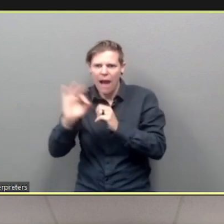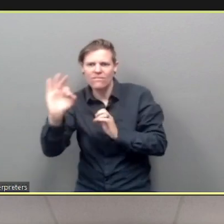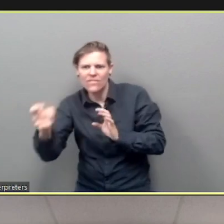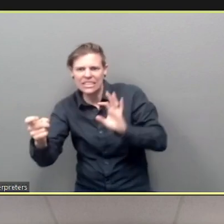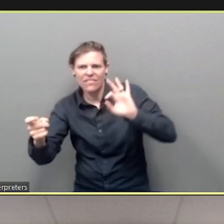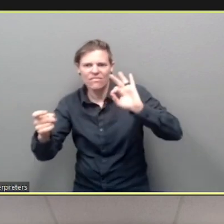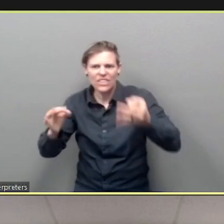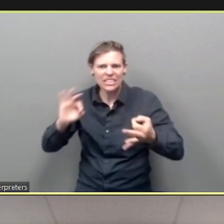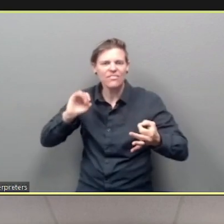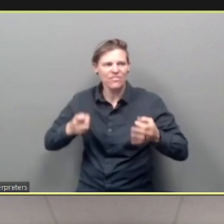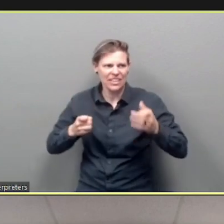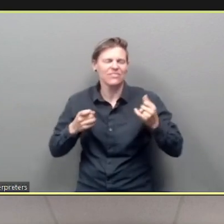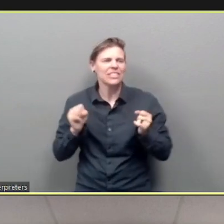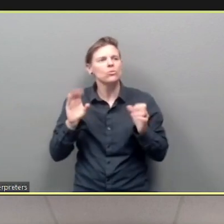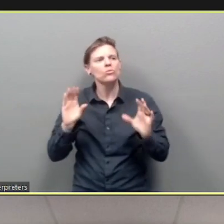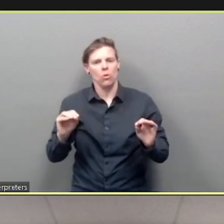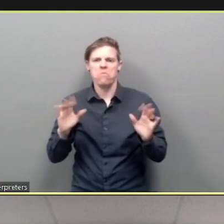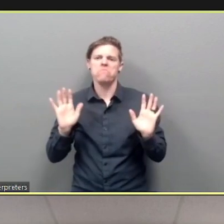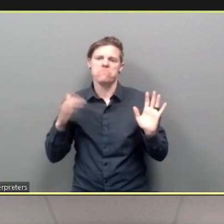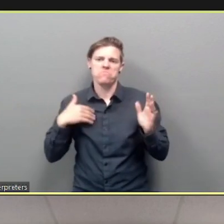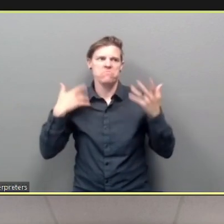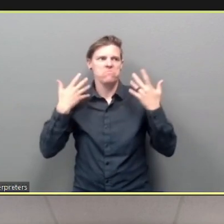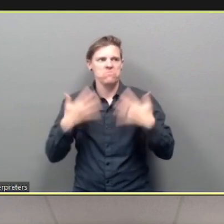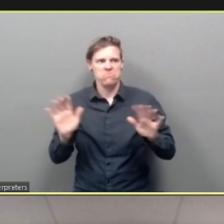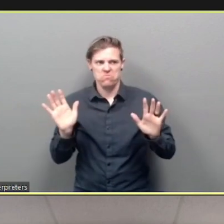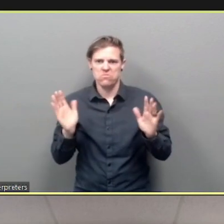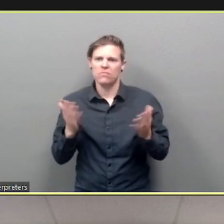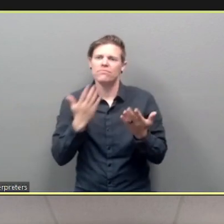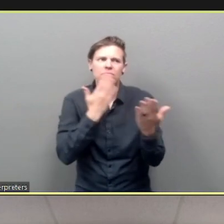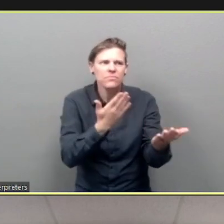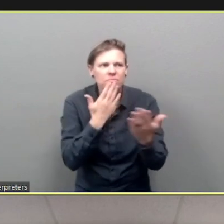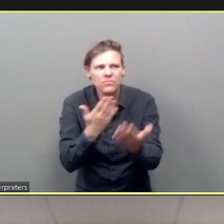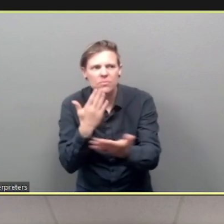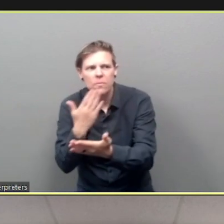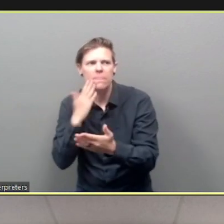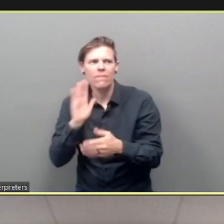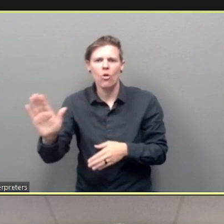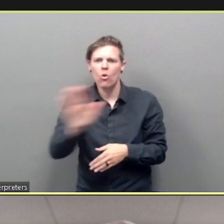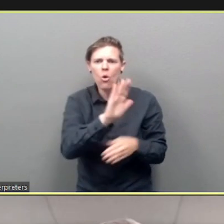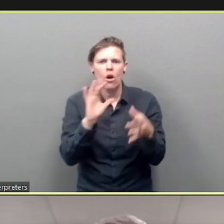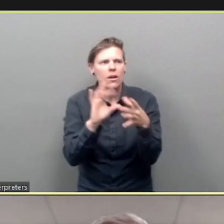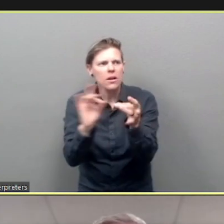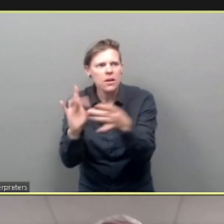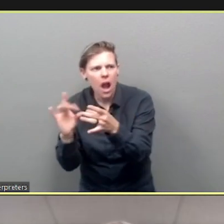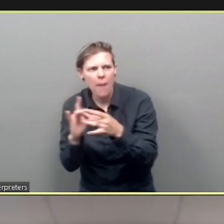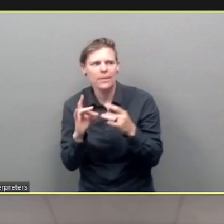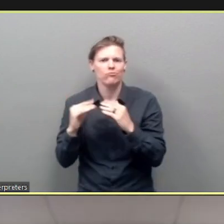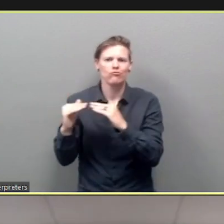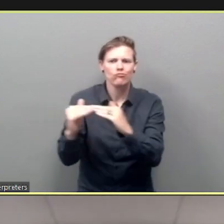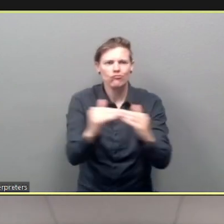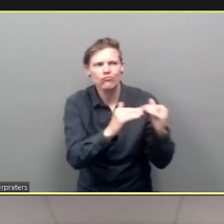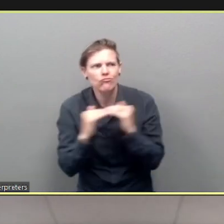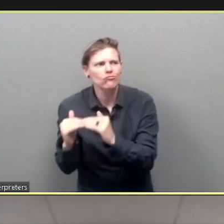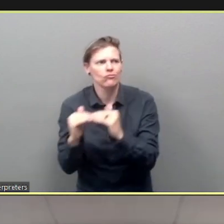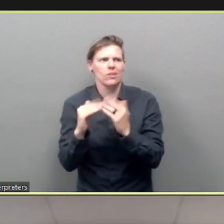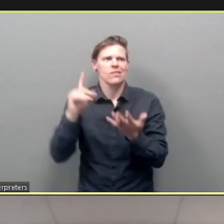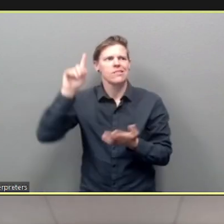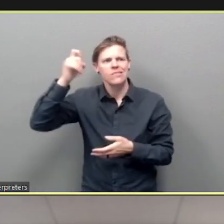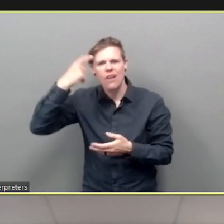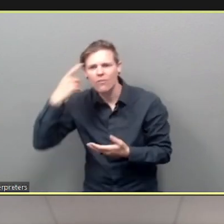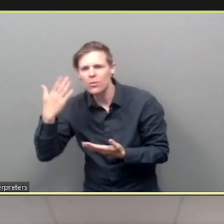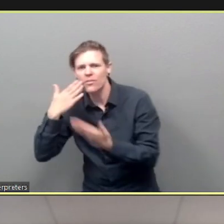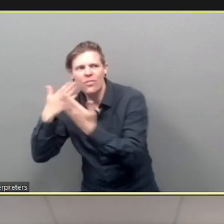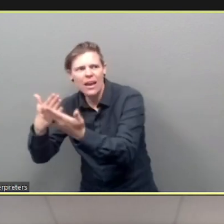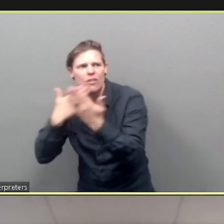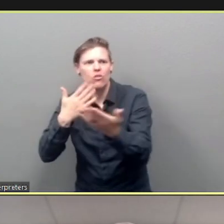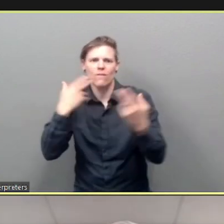to close. I really appreciate all the comments of my colleagues. Just delightful to have the governor here with us